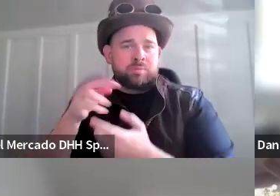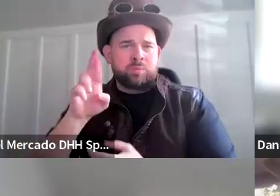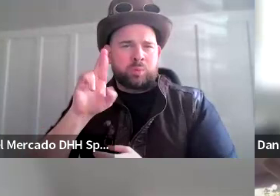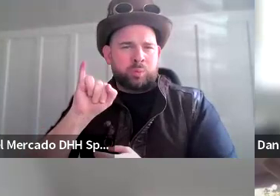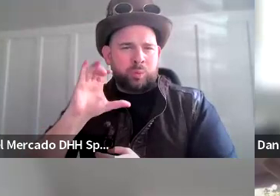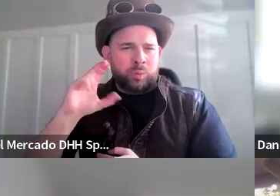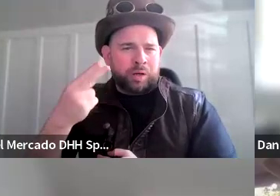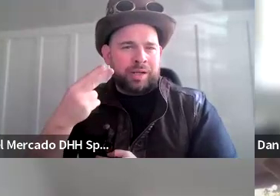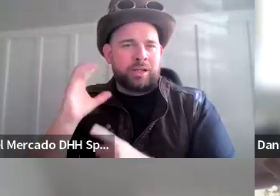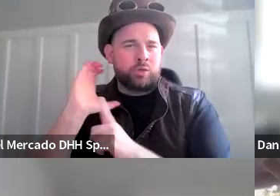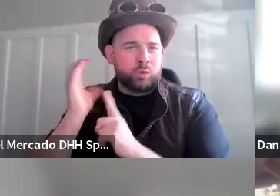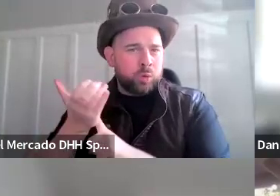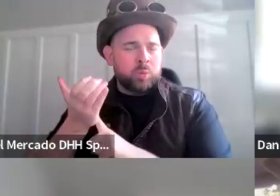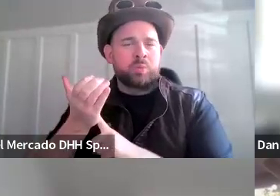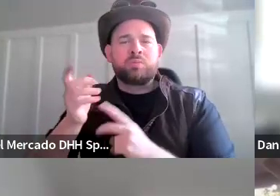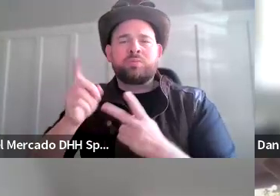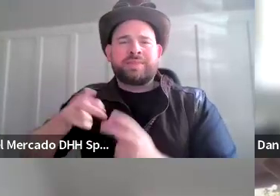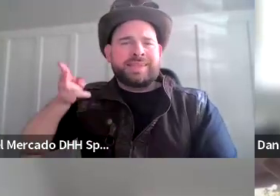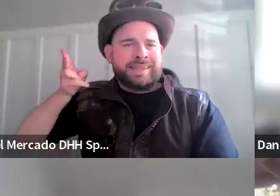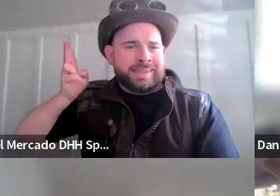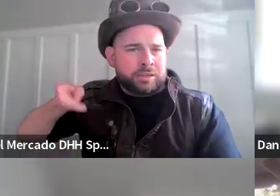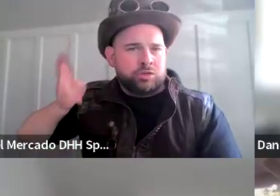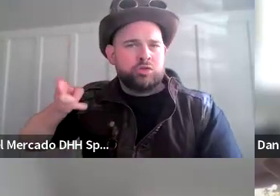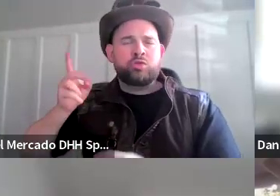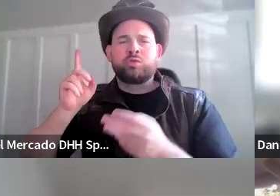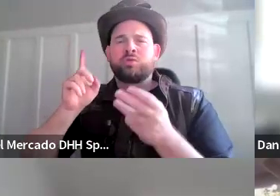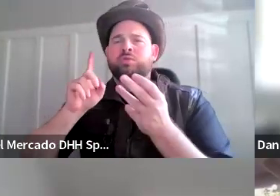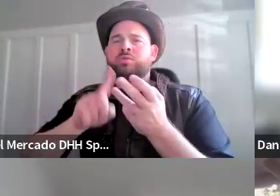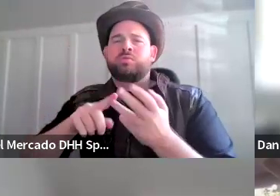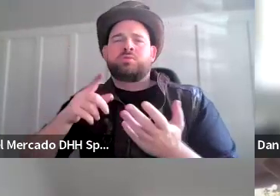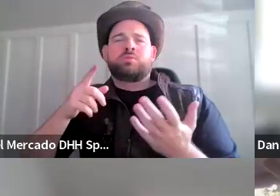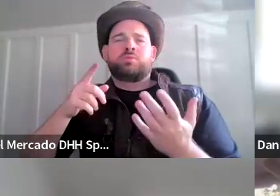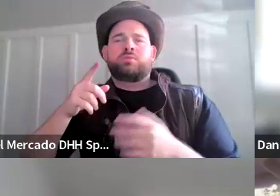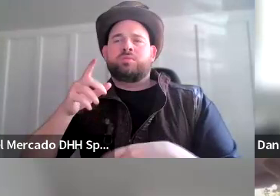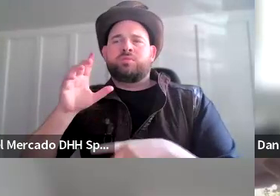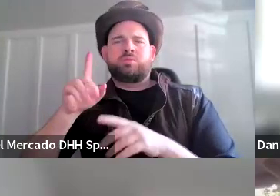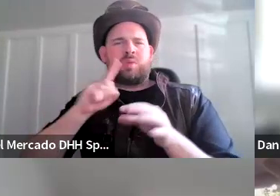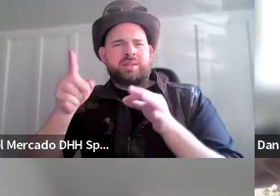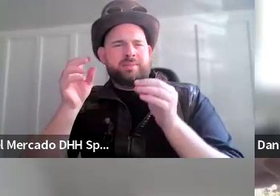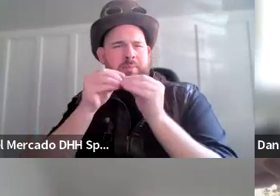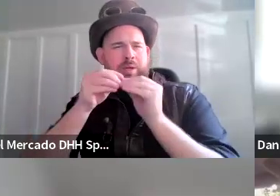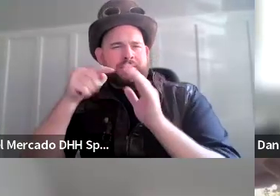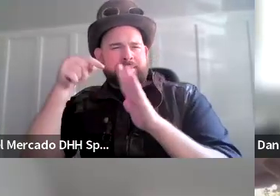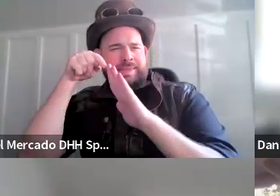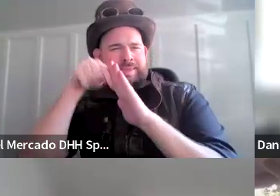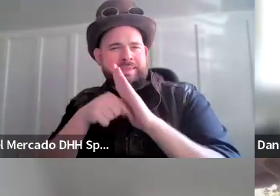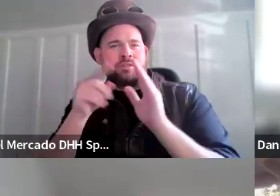depth about deaf culture, what it involves, the really richness of the culture, the